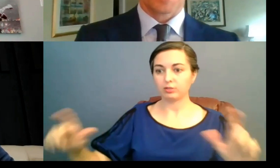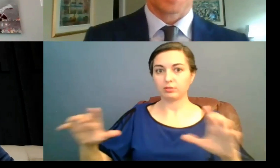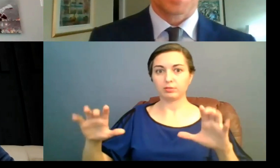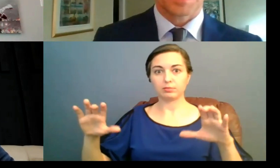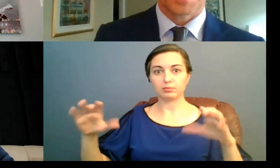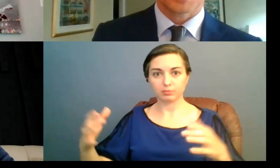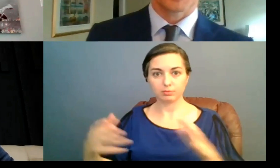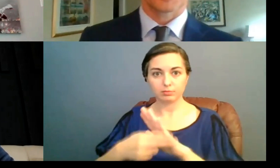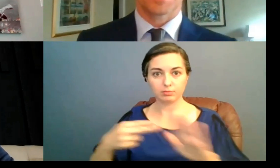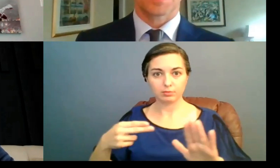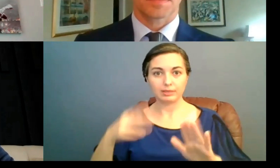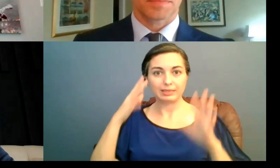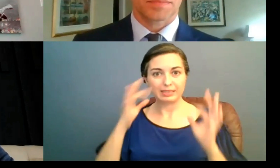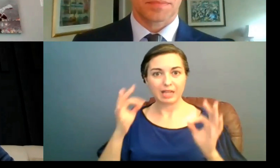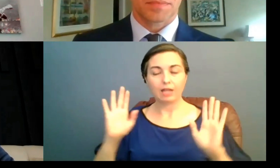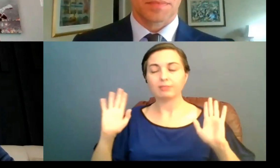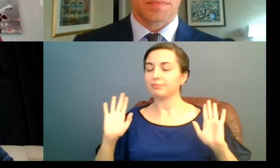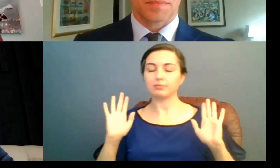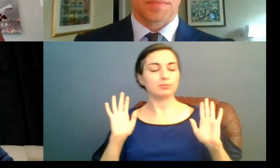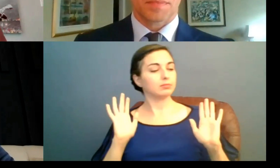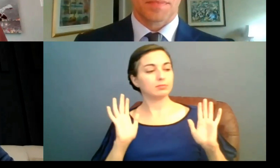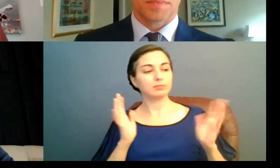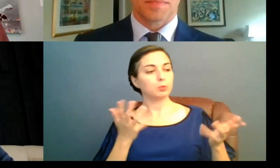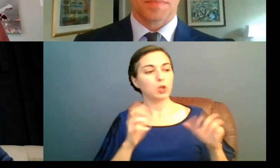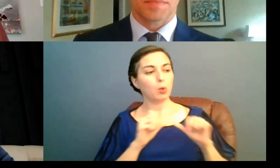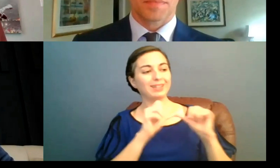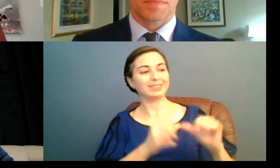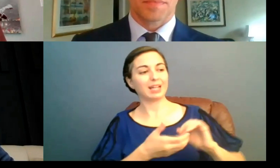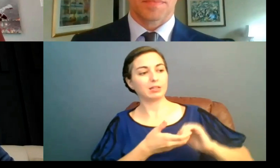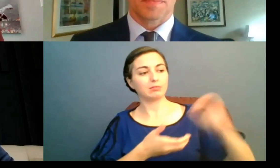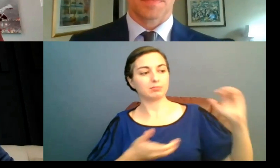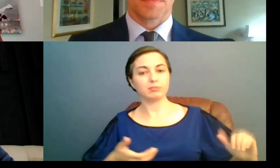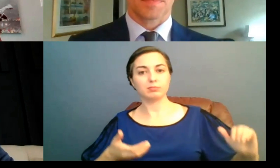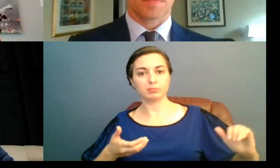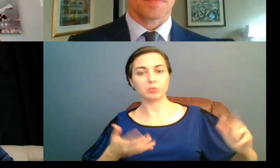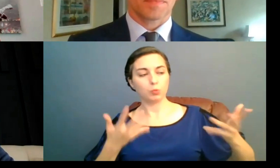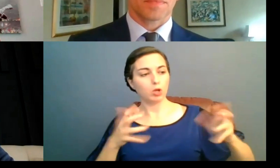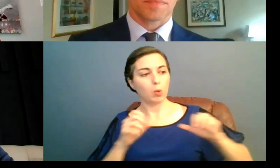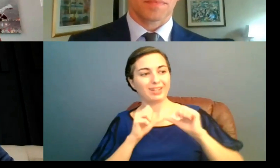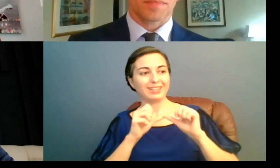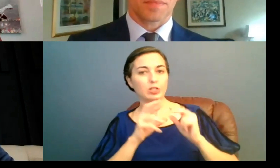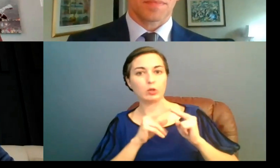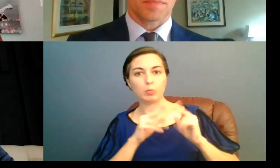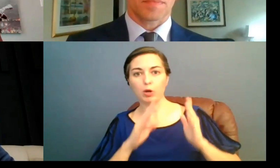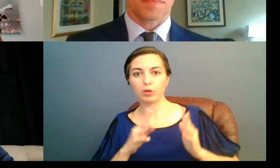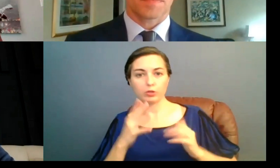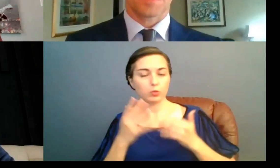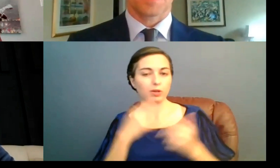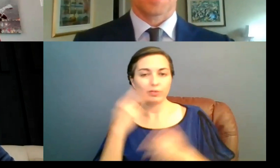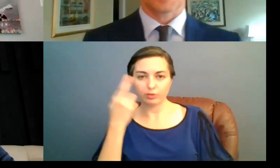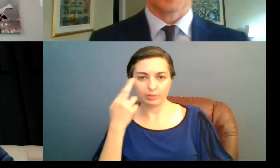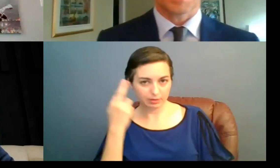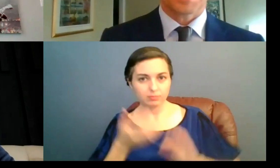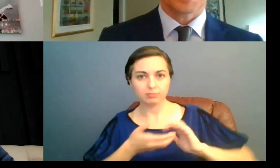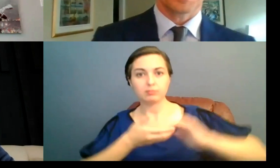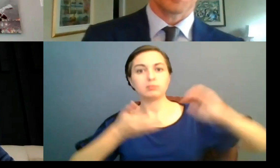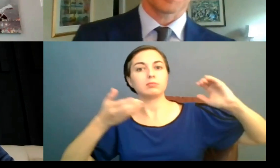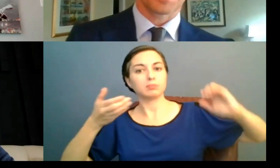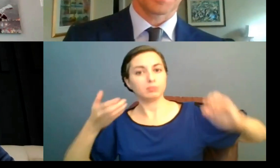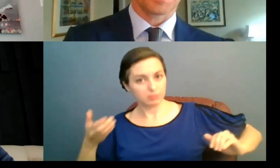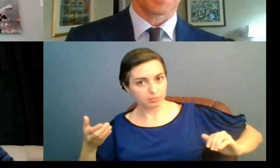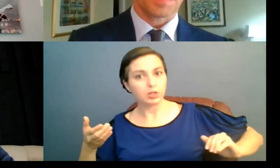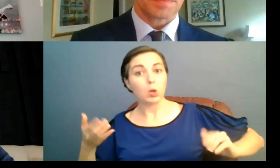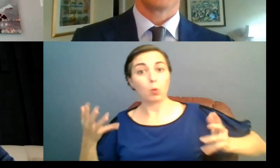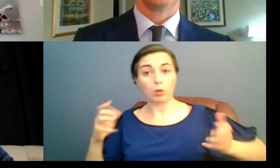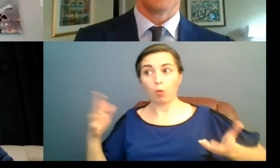doesn't renew, if they say, no, we don't want to extend our partnership, we don't want to continue being partners because of whatever reason, we want to fill